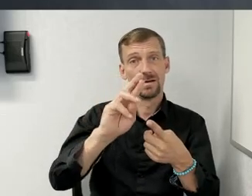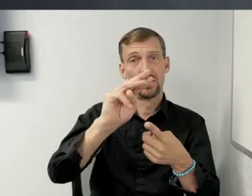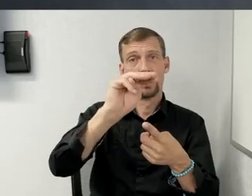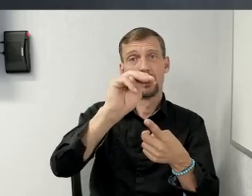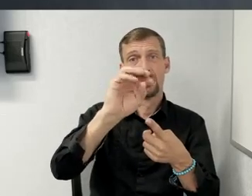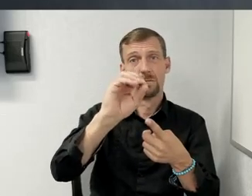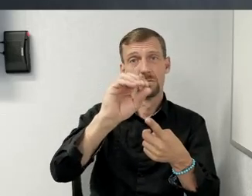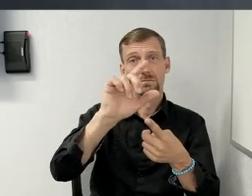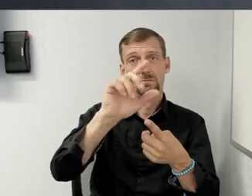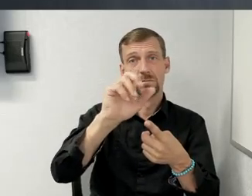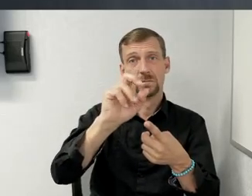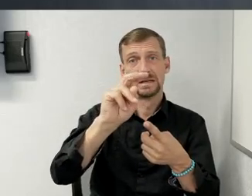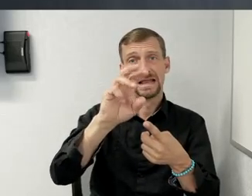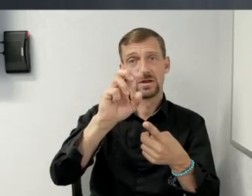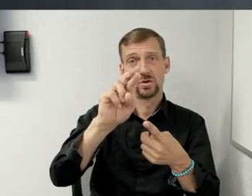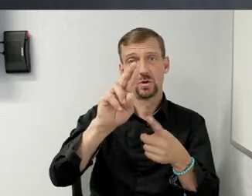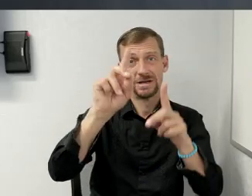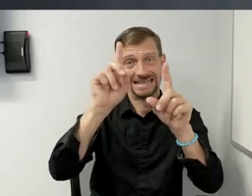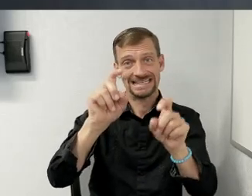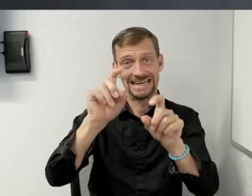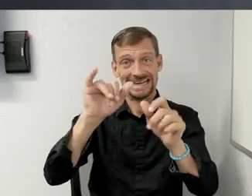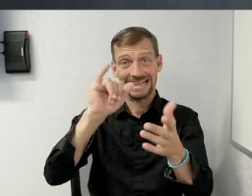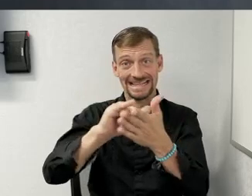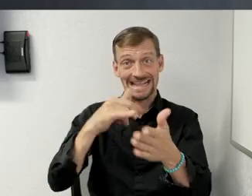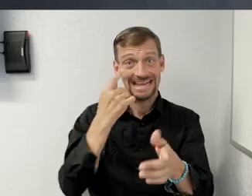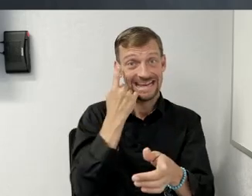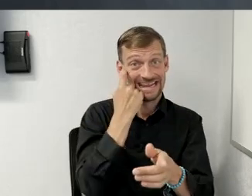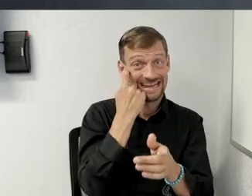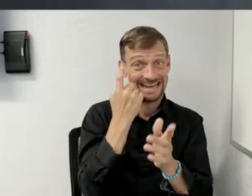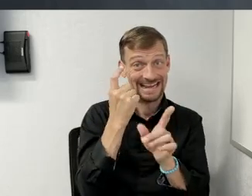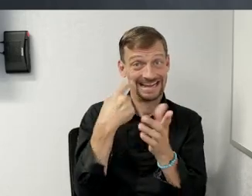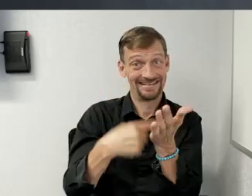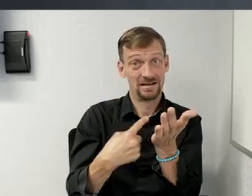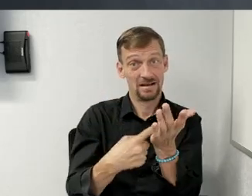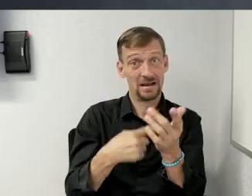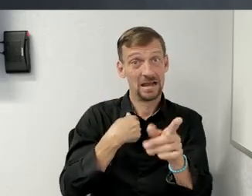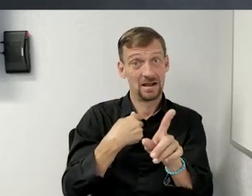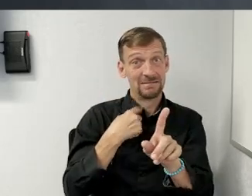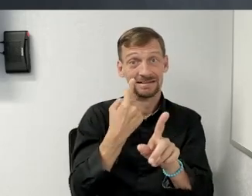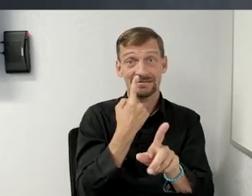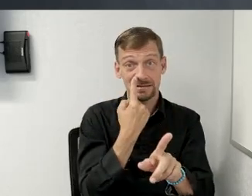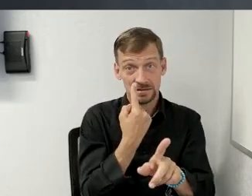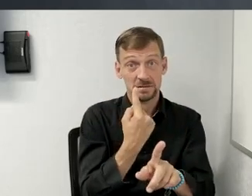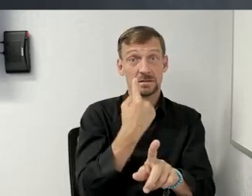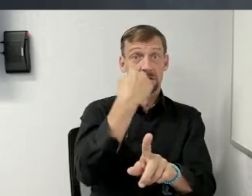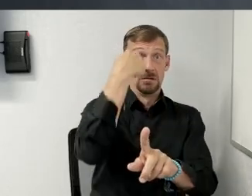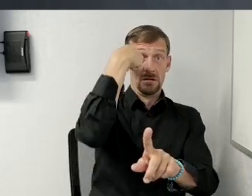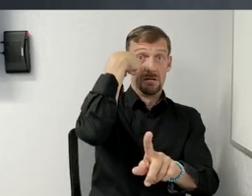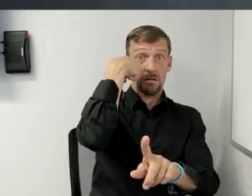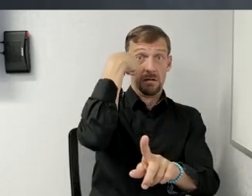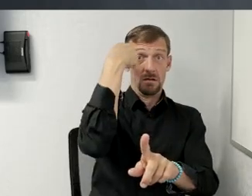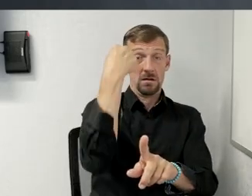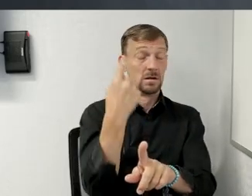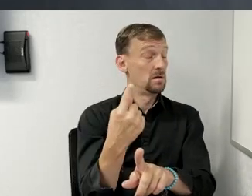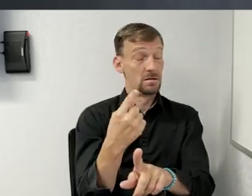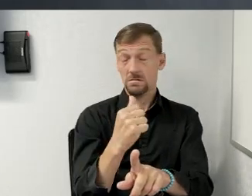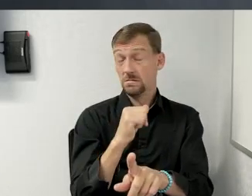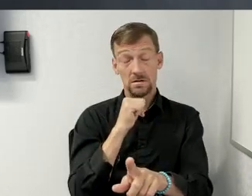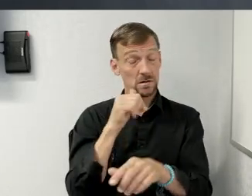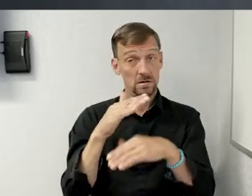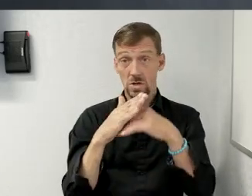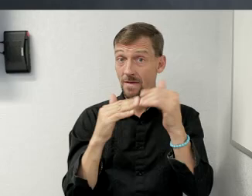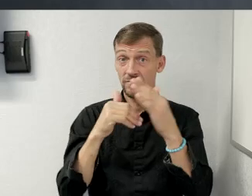molecular test. That's the one I was just speaking about. That's when we go up into your nasal cavity. It's a very